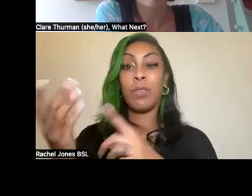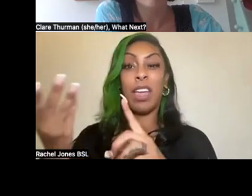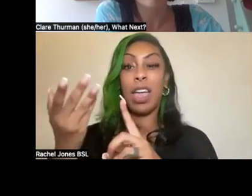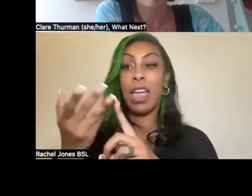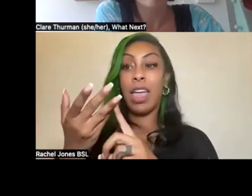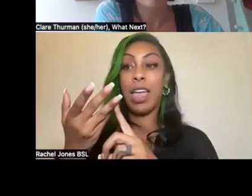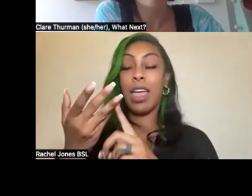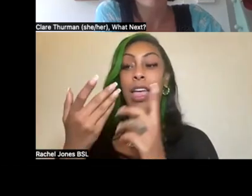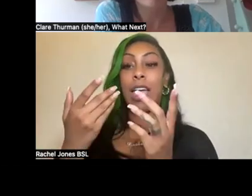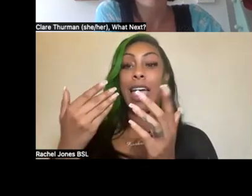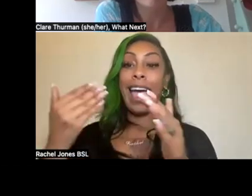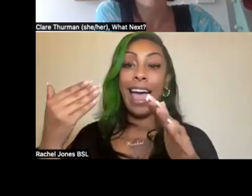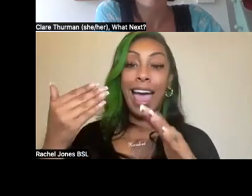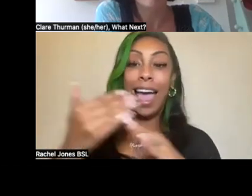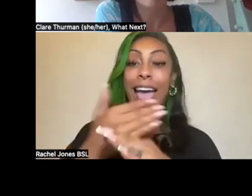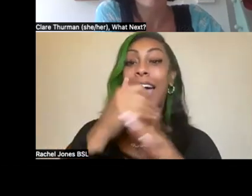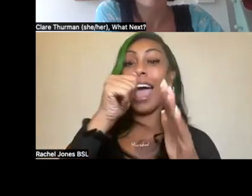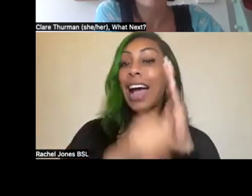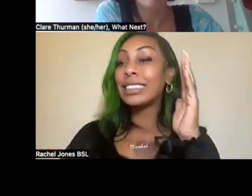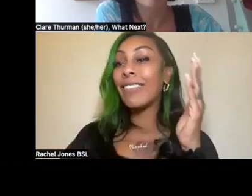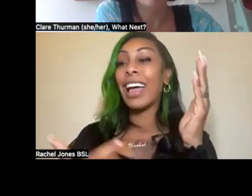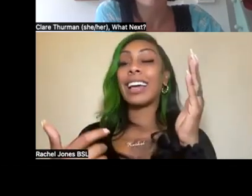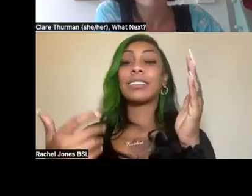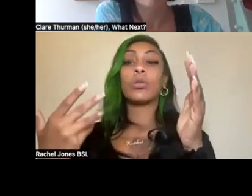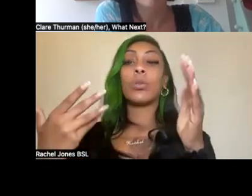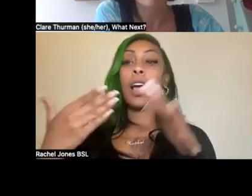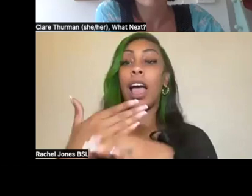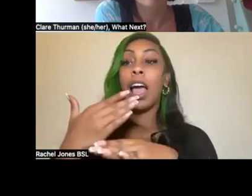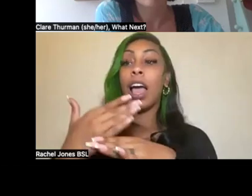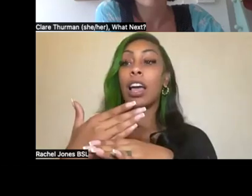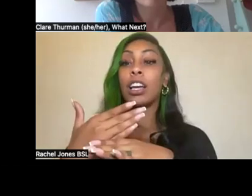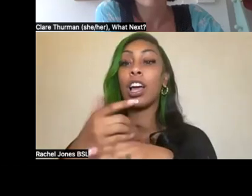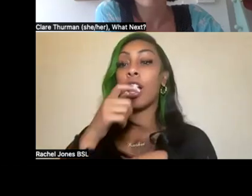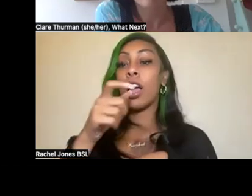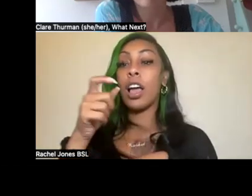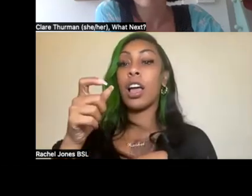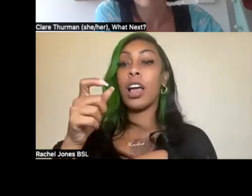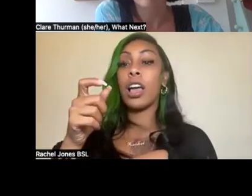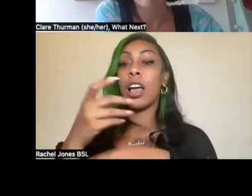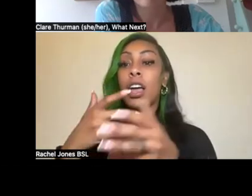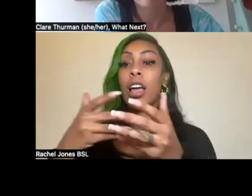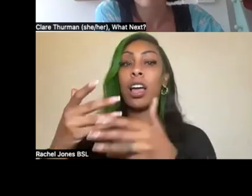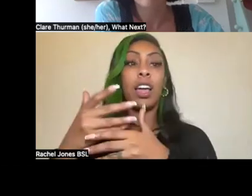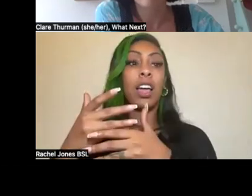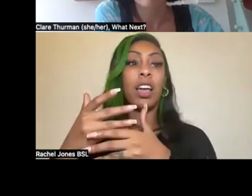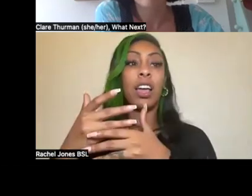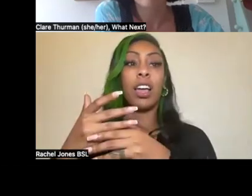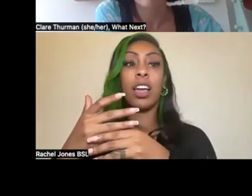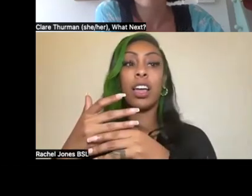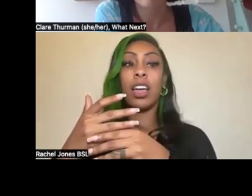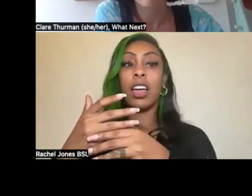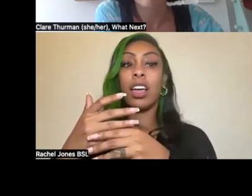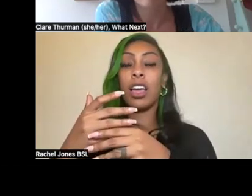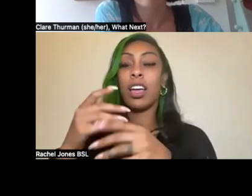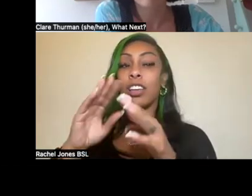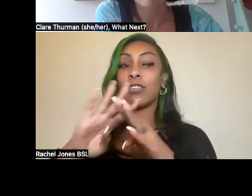word earlier, or actioned. And it actually leads me to Madeline's comment in the chat about where do people go to get the training